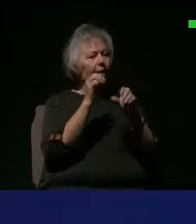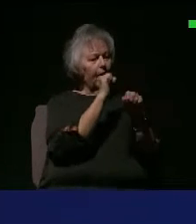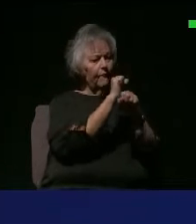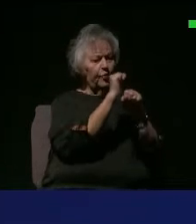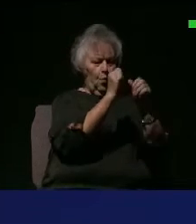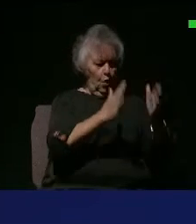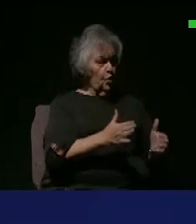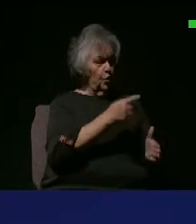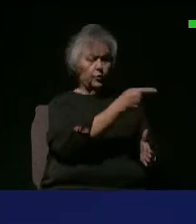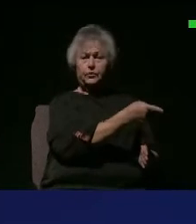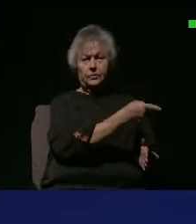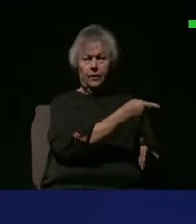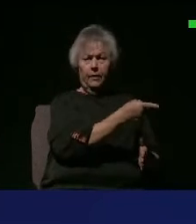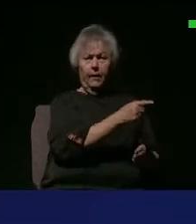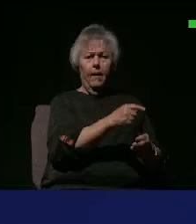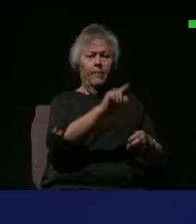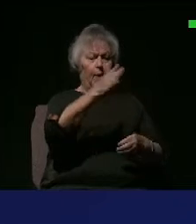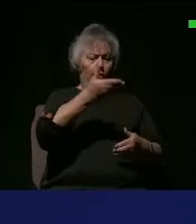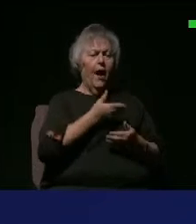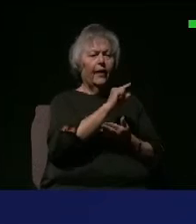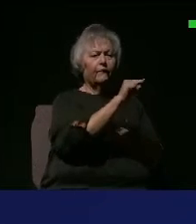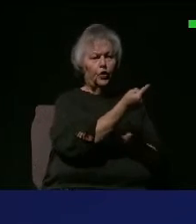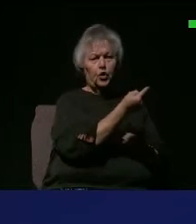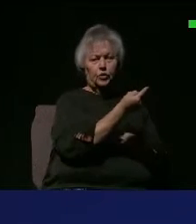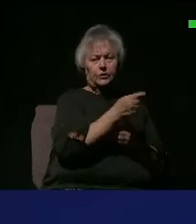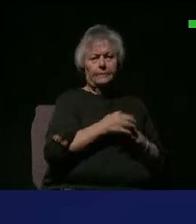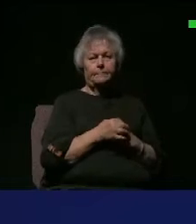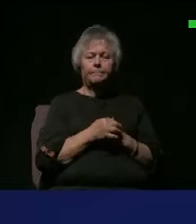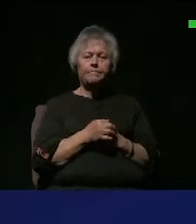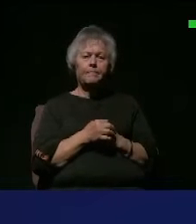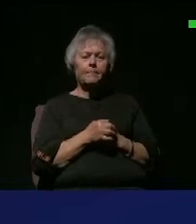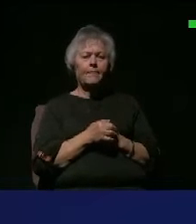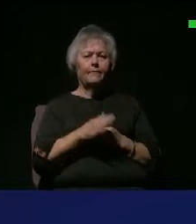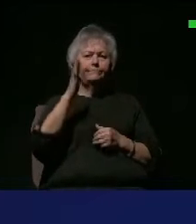were hired first in this passage today. You know, I had an opportunity to play the